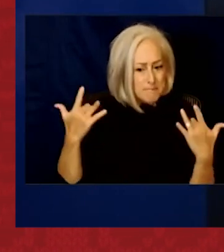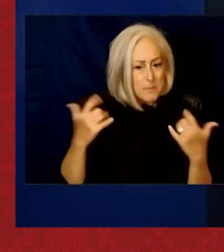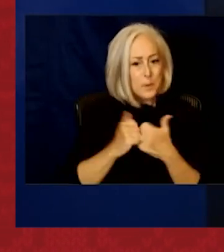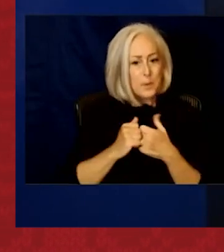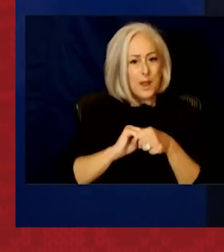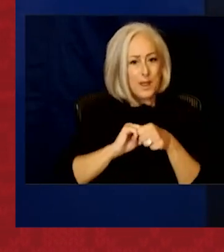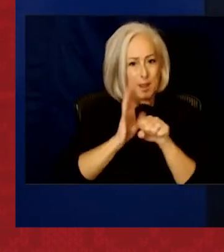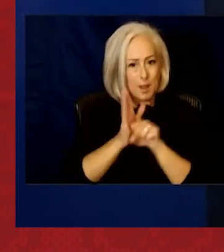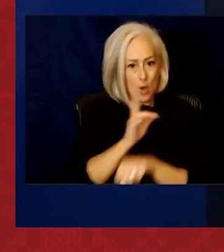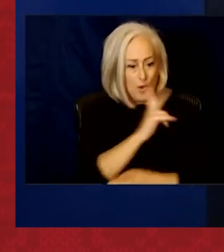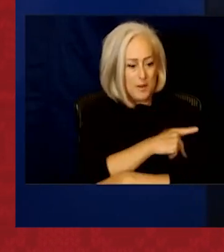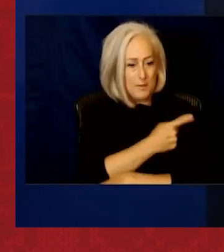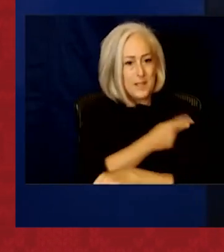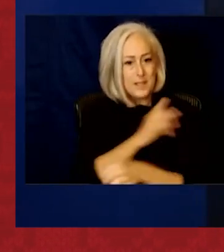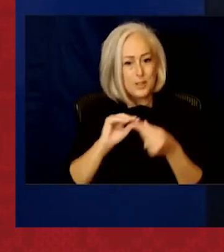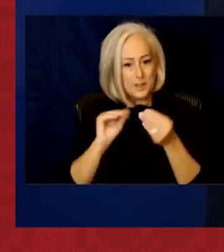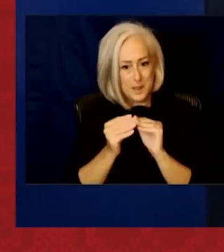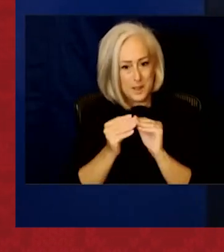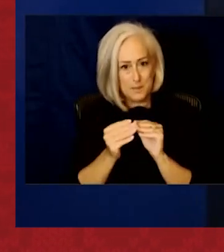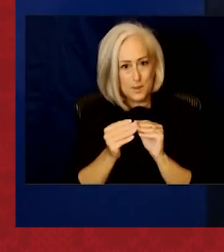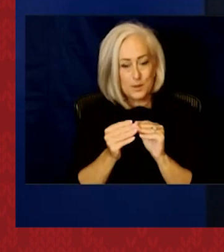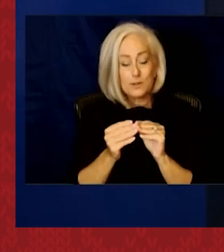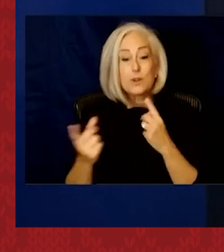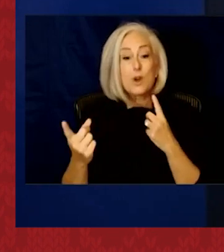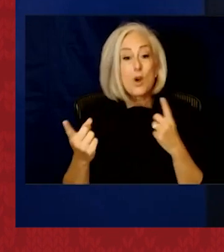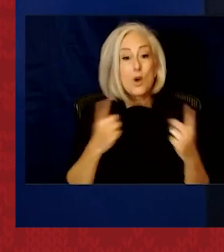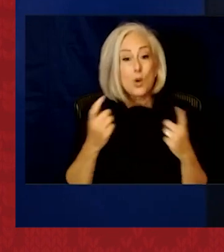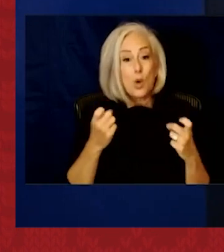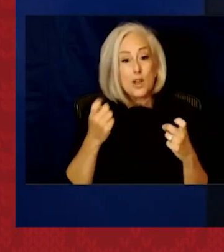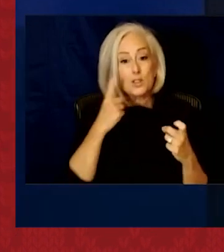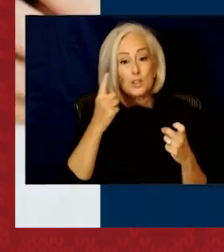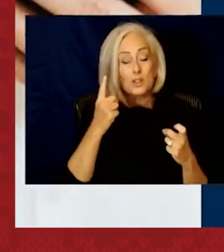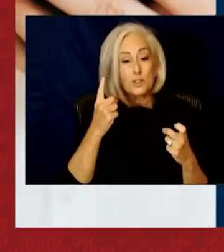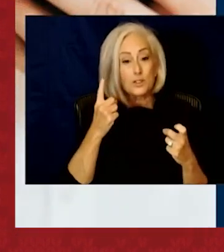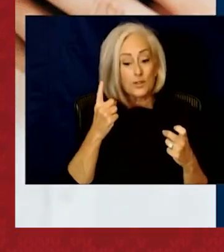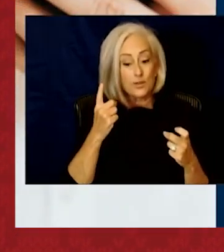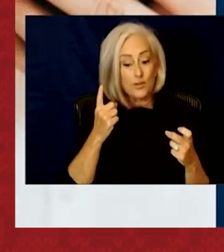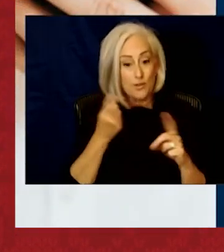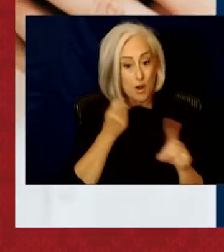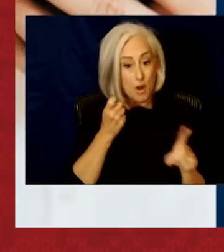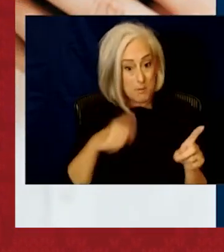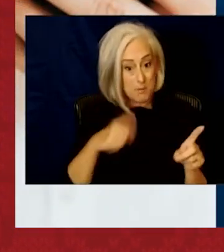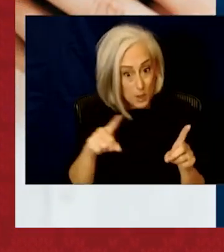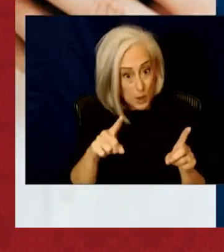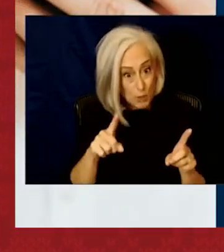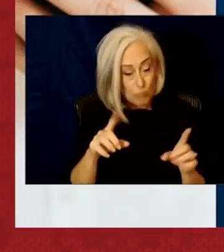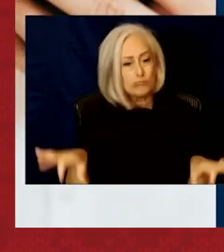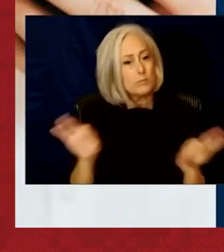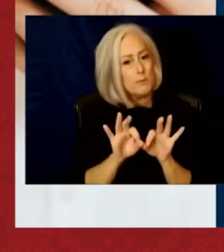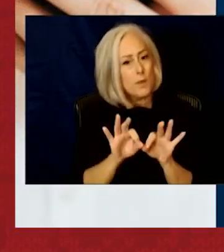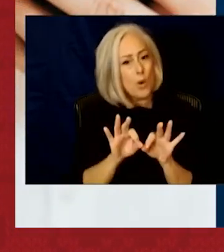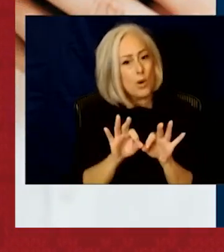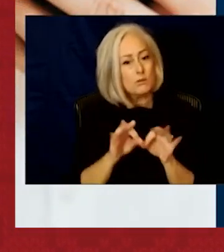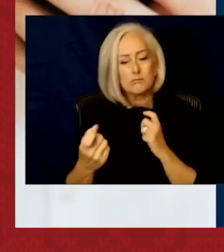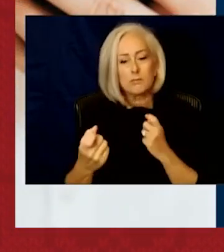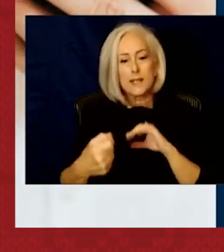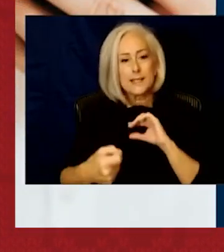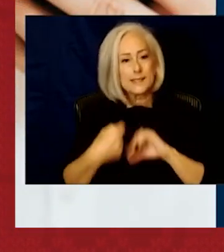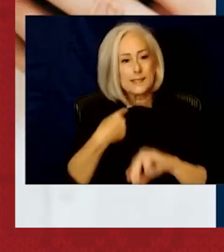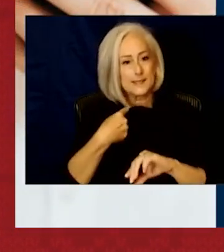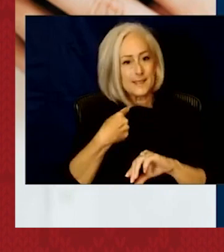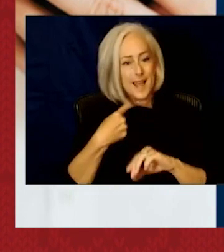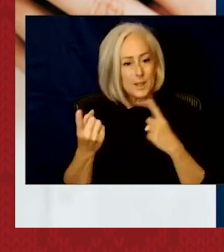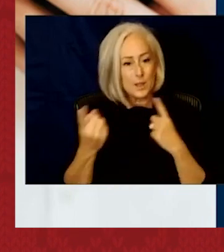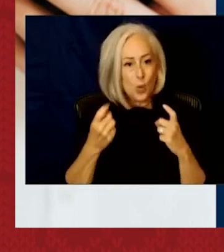patient numbers. Questions from our viewers are an important part of this program. We want to hear from you. Get your questions sent in to us on YouTube, Facebook, Twitter, and the Medical News